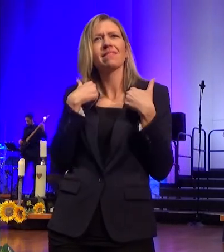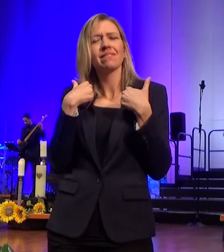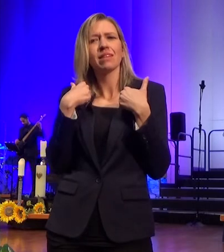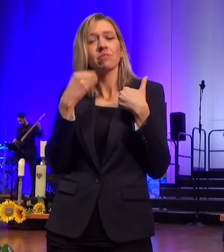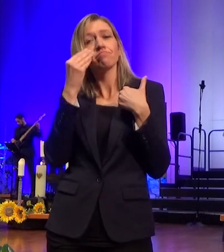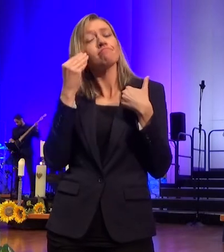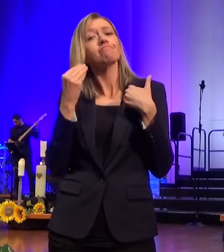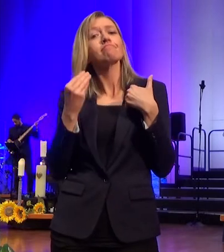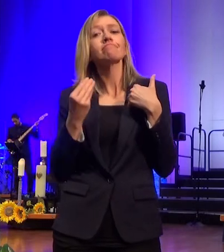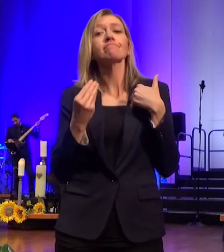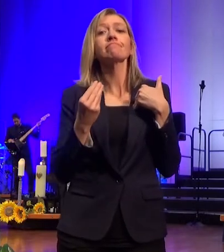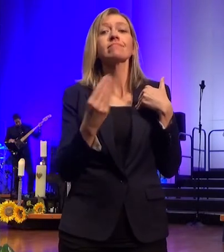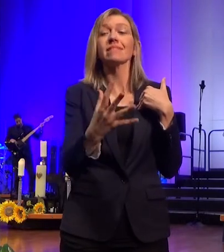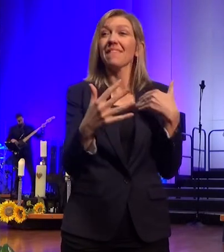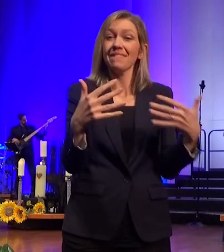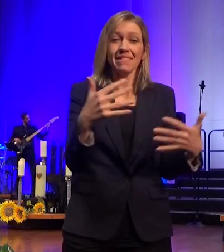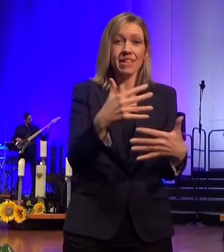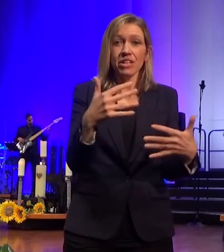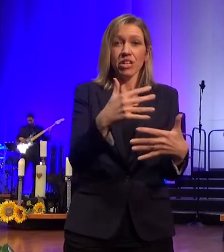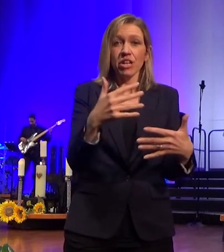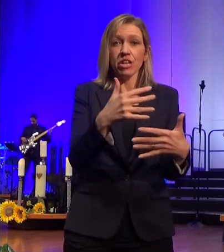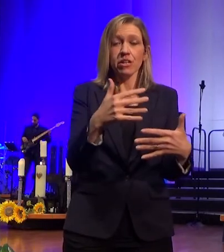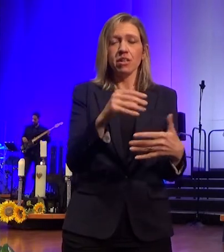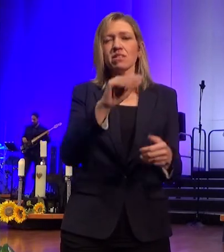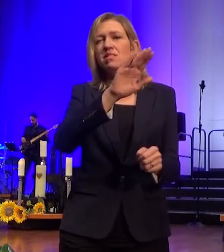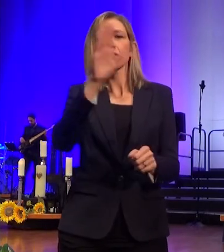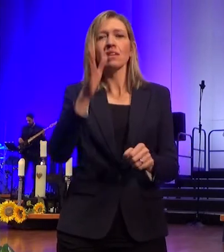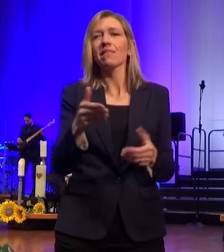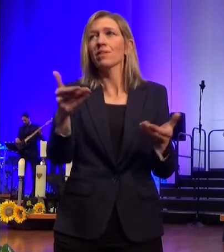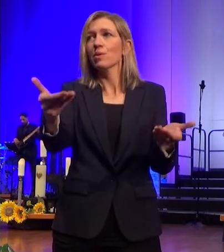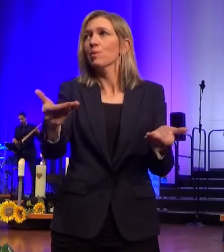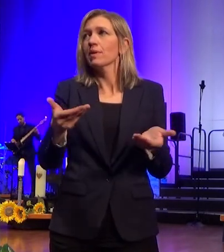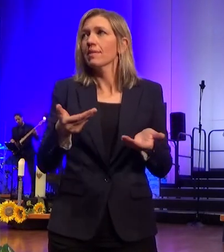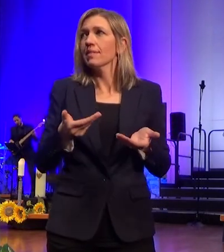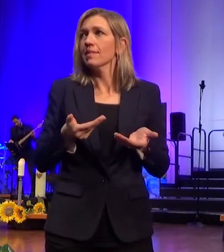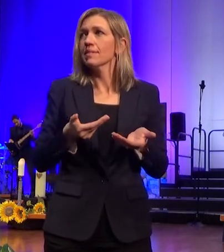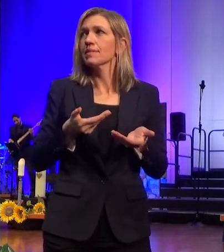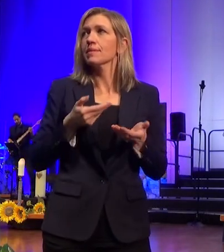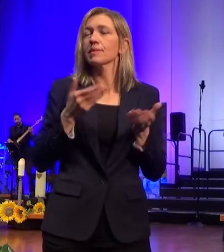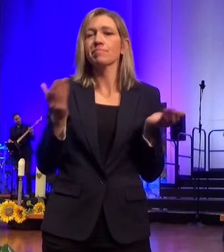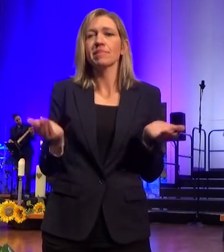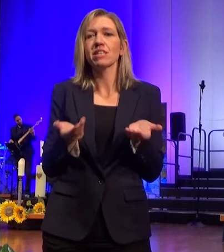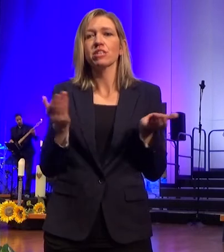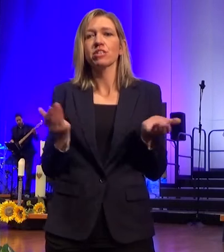identity. So fear you will never be.